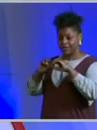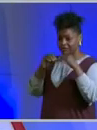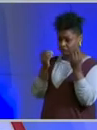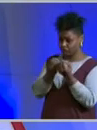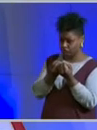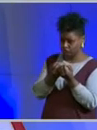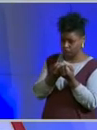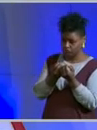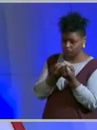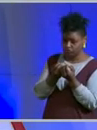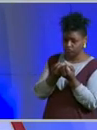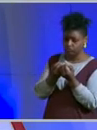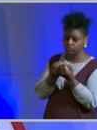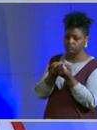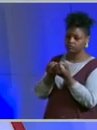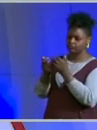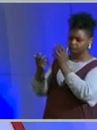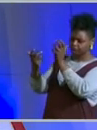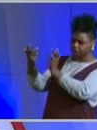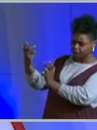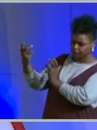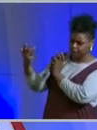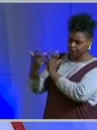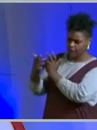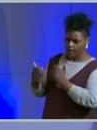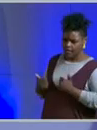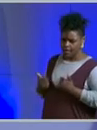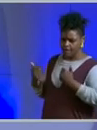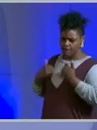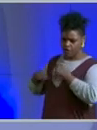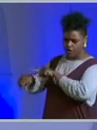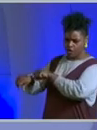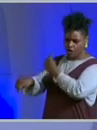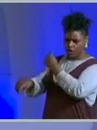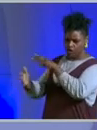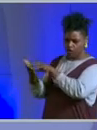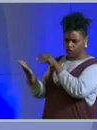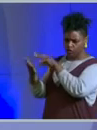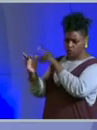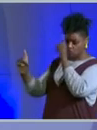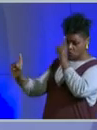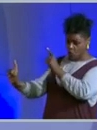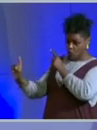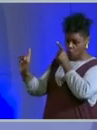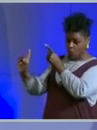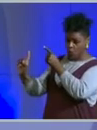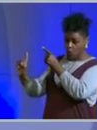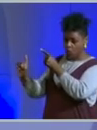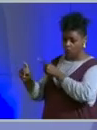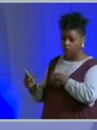is aligning those lifelong learning goals and workforce